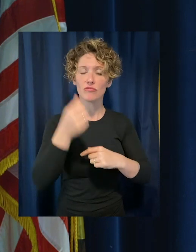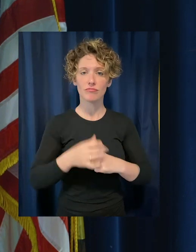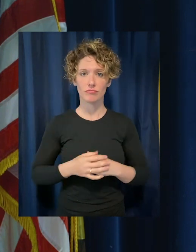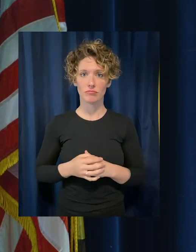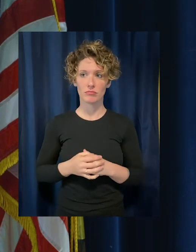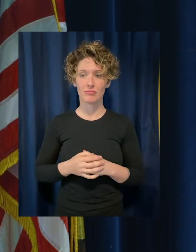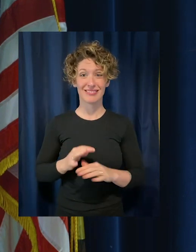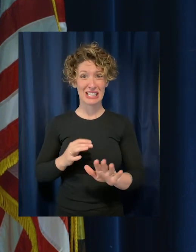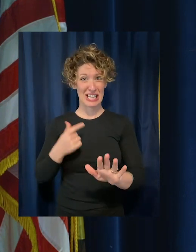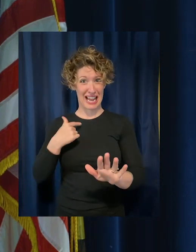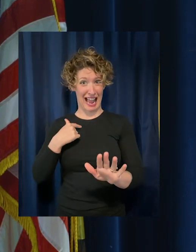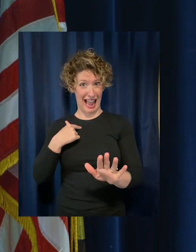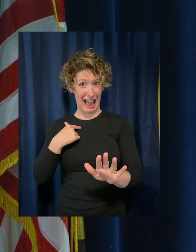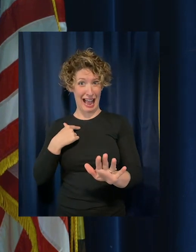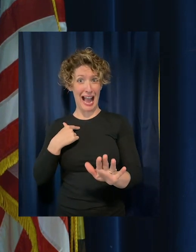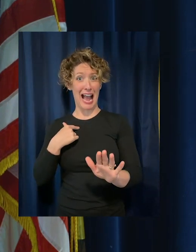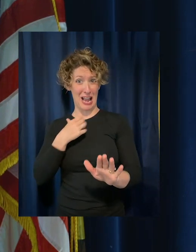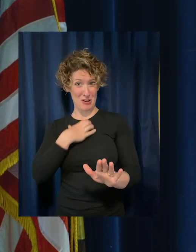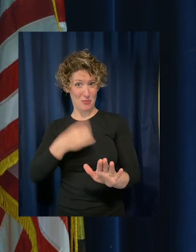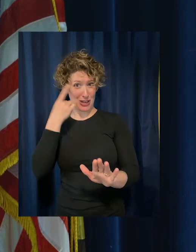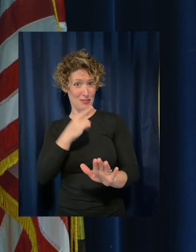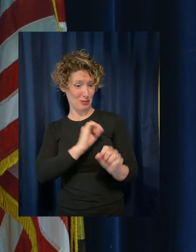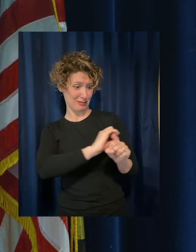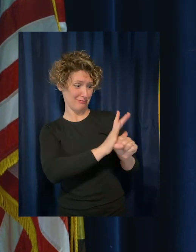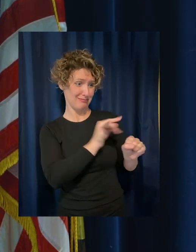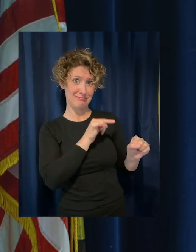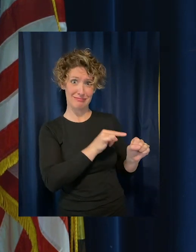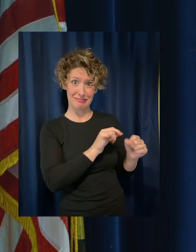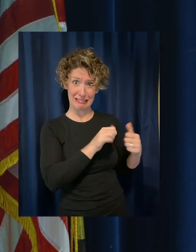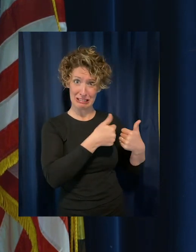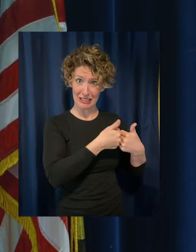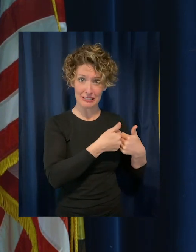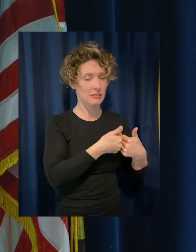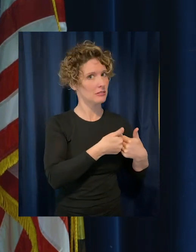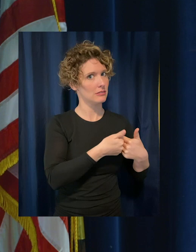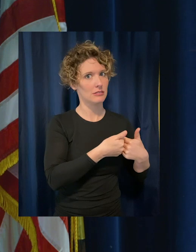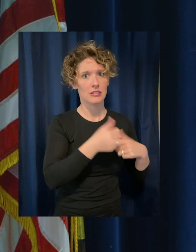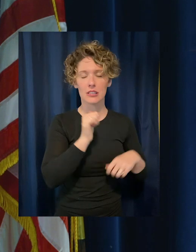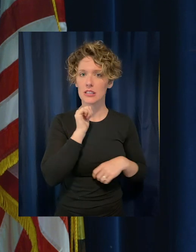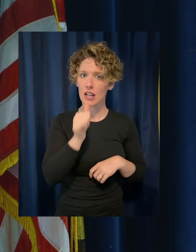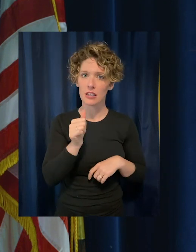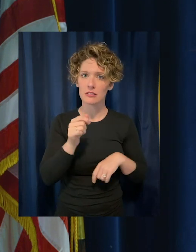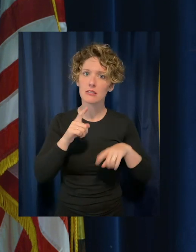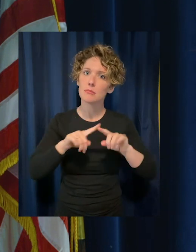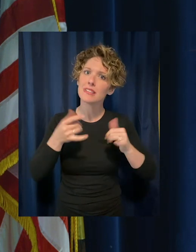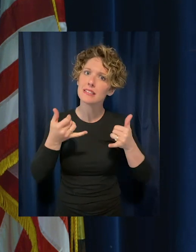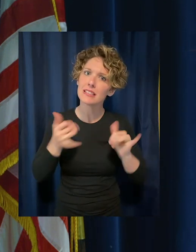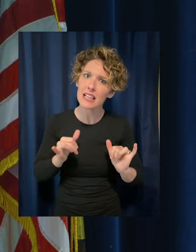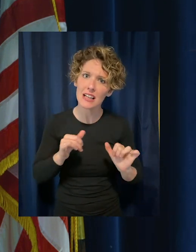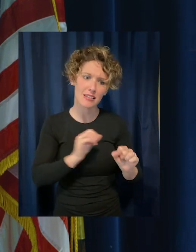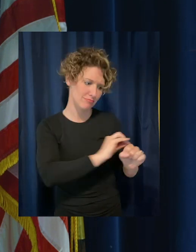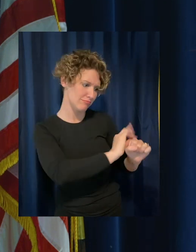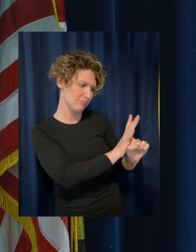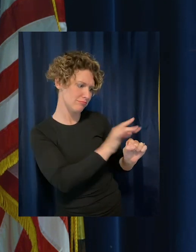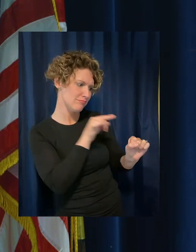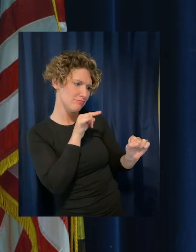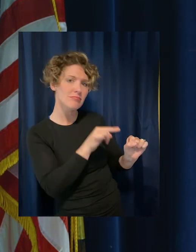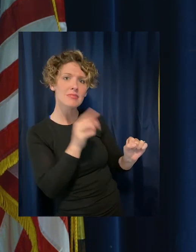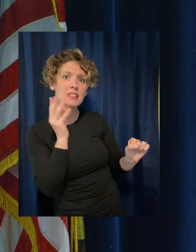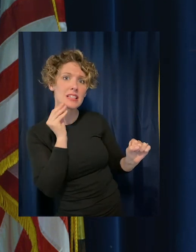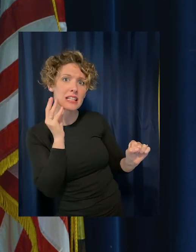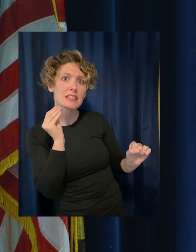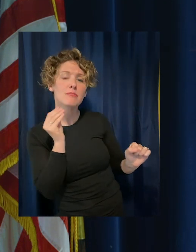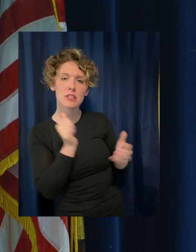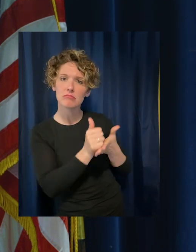you leave your parents' protection, and that is a really positive outcome. You're accumulating experience